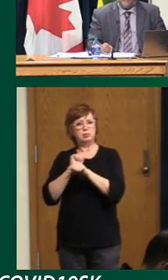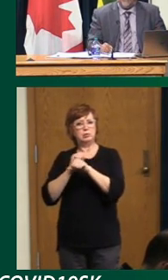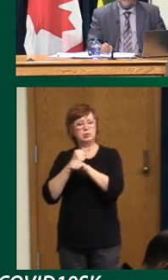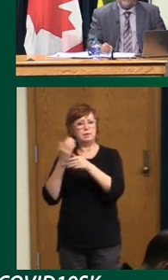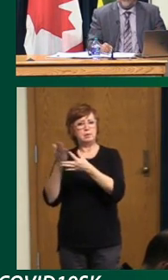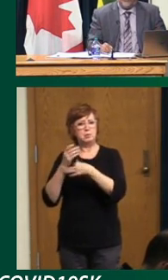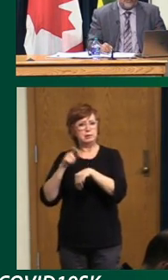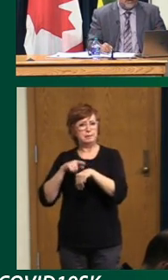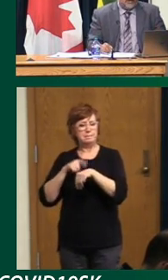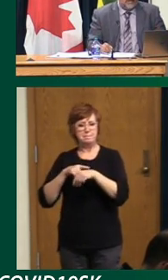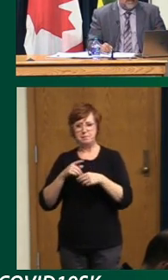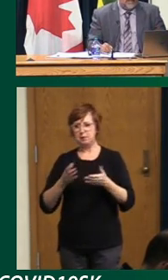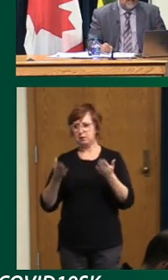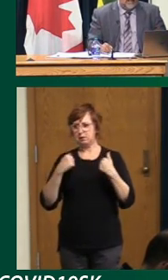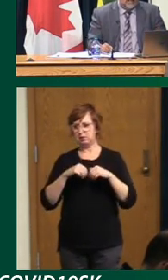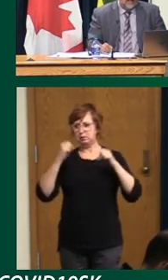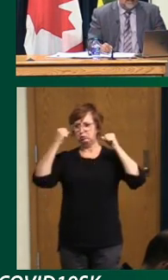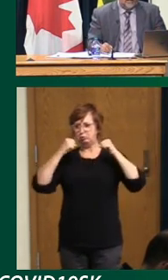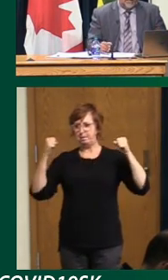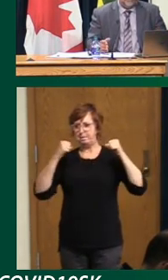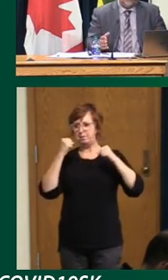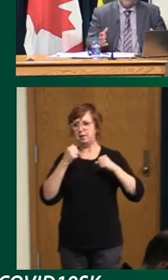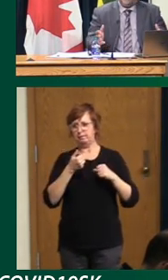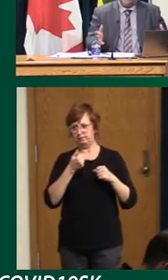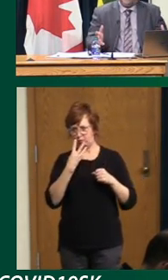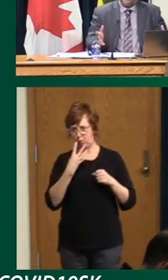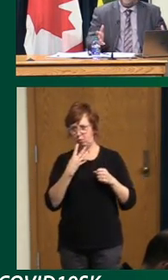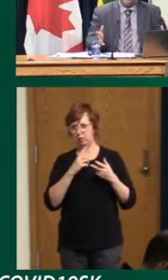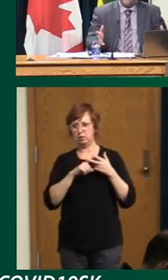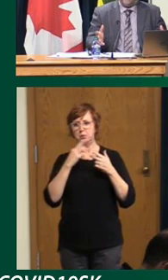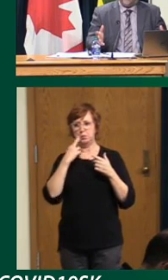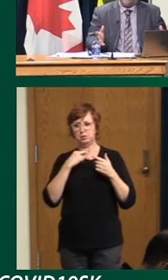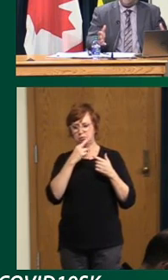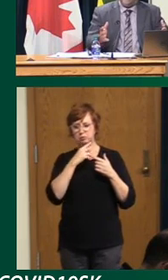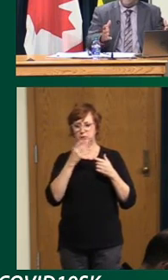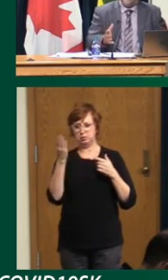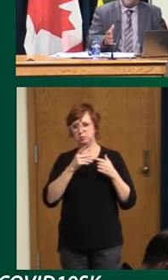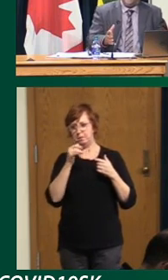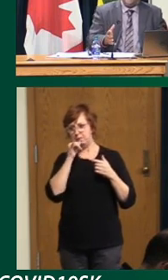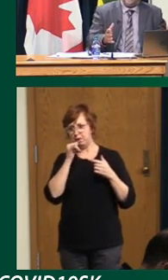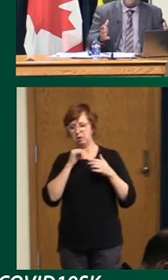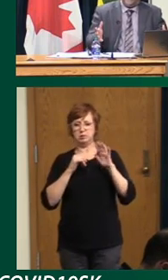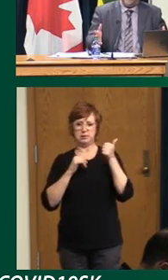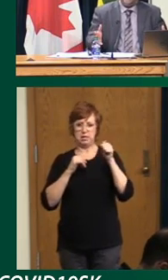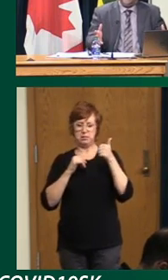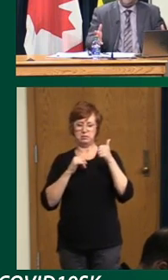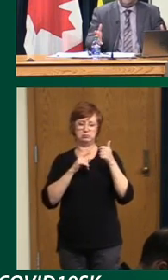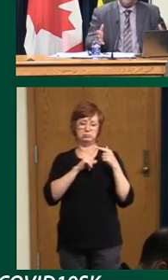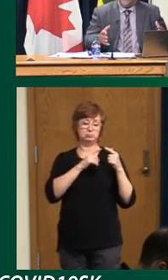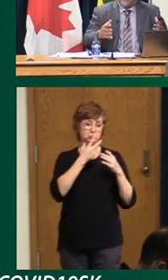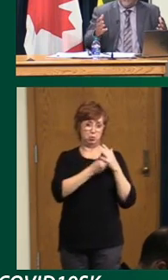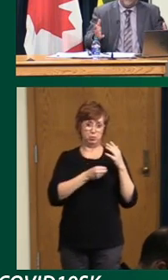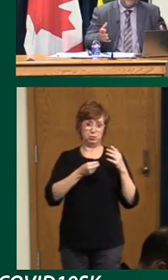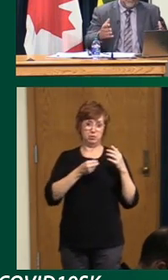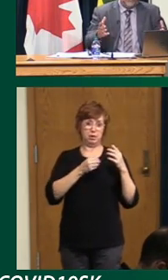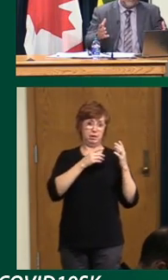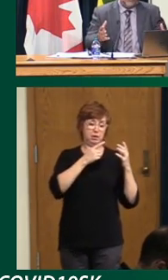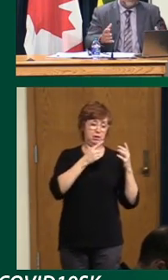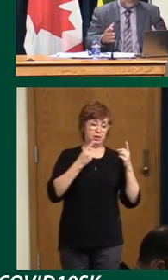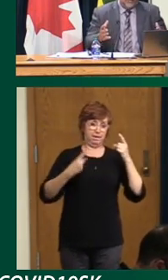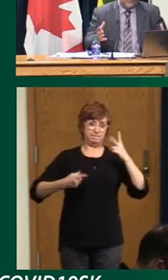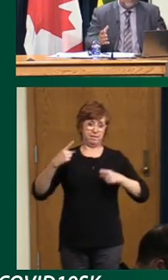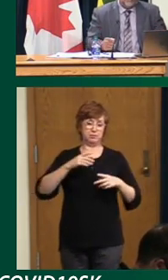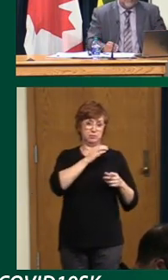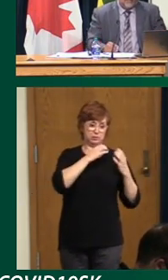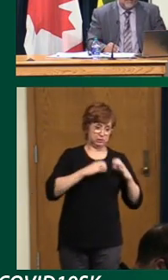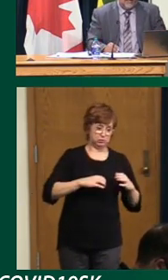put in some measures around group activities. 10 linked to a restaurant or bar involving both staff and customers. Again, why this